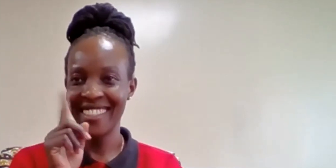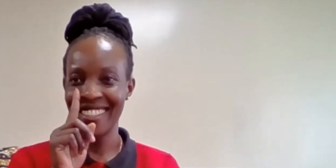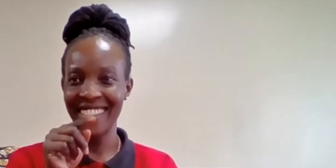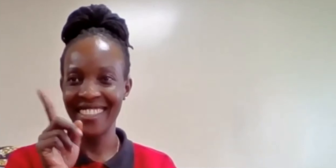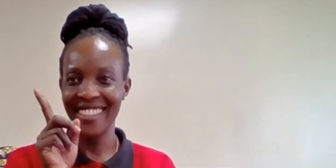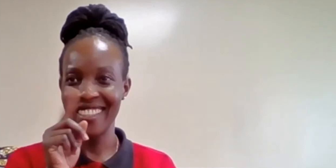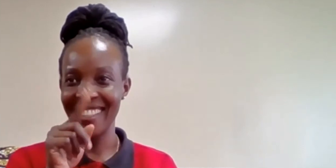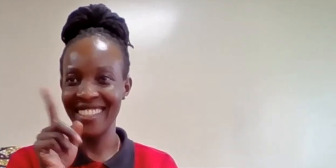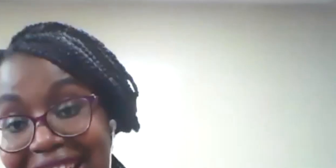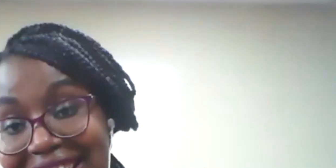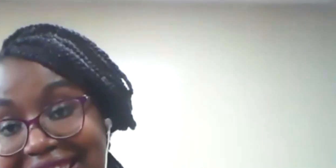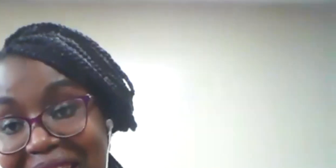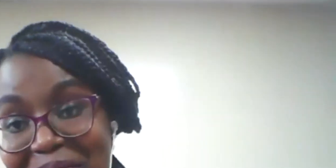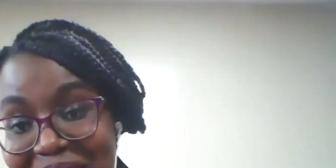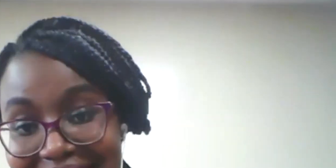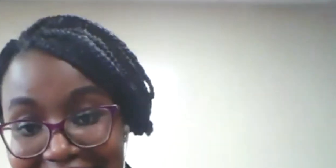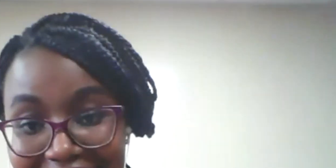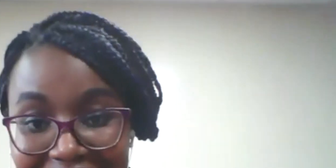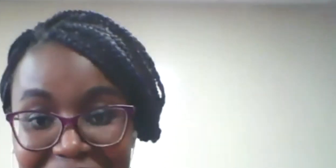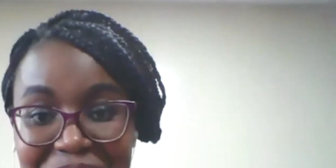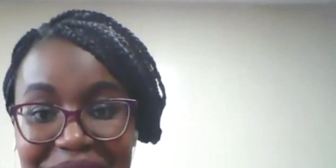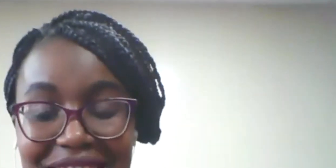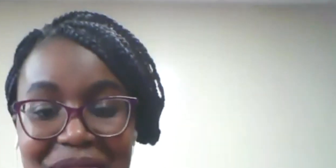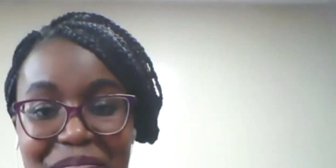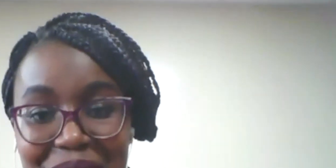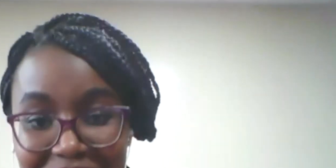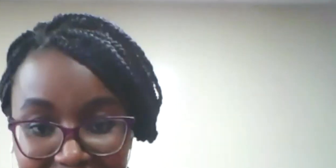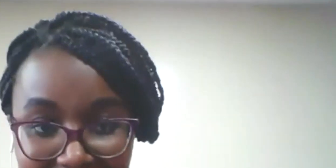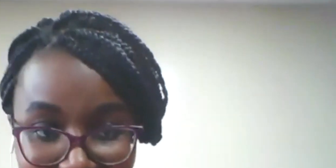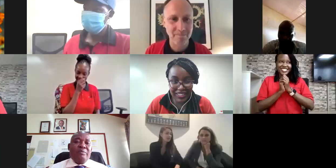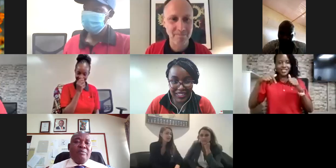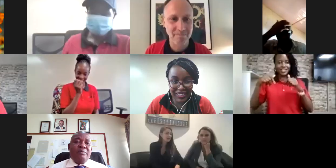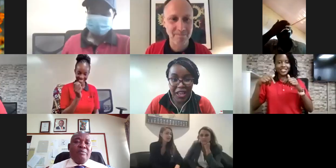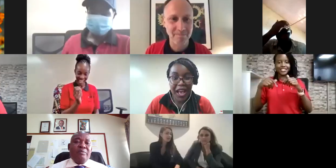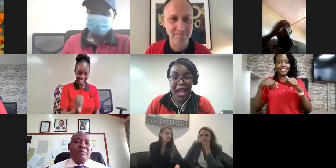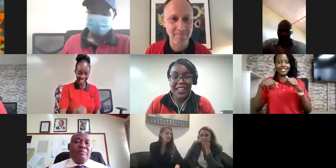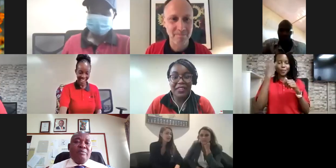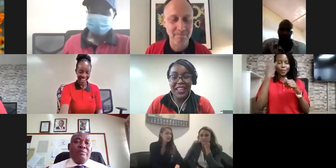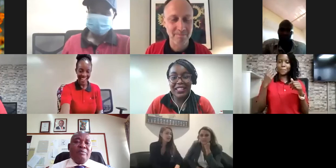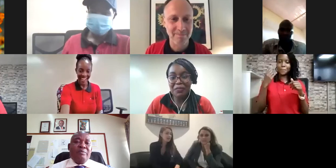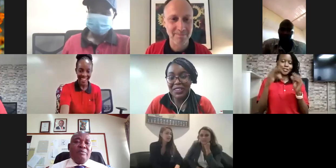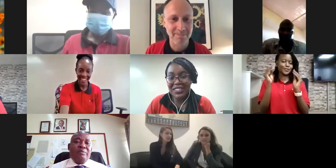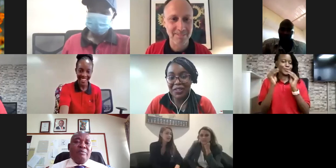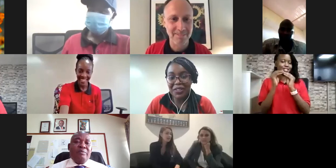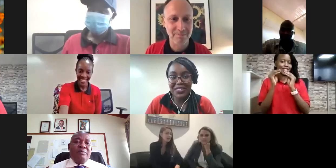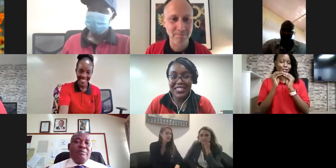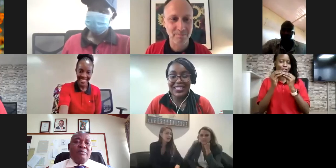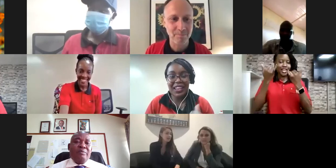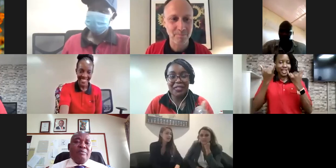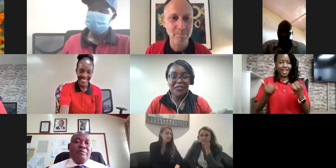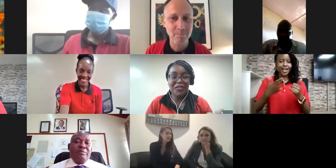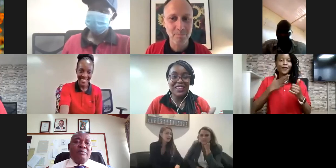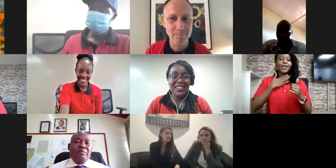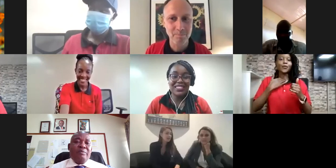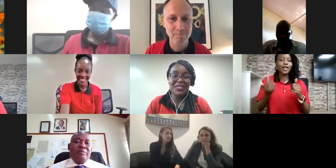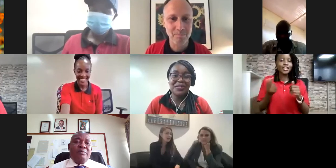the coronavirus. How has your experience been, hard or easy? Yes, thank you.